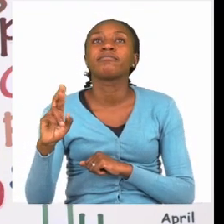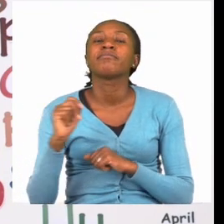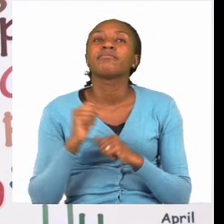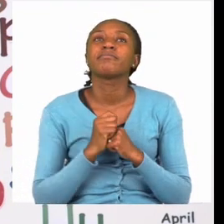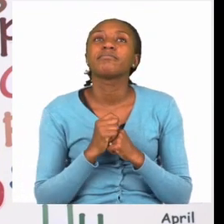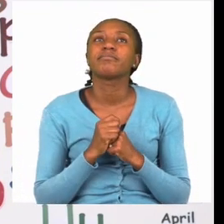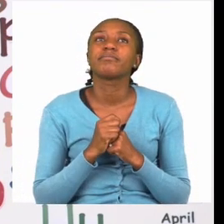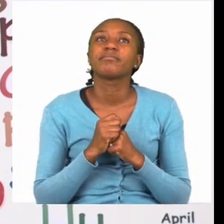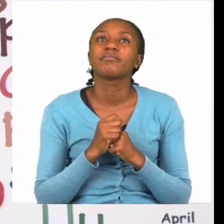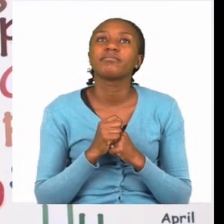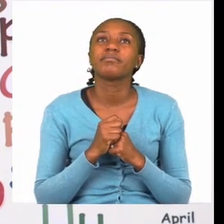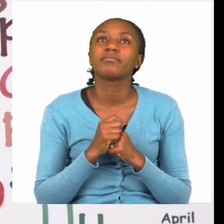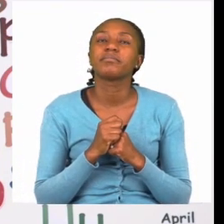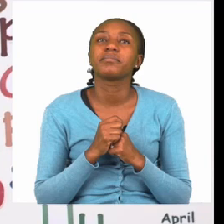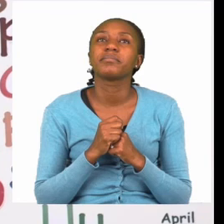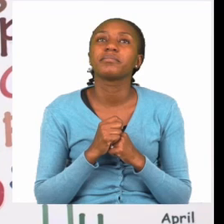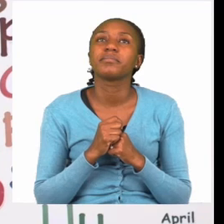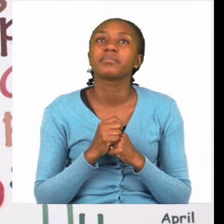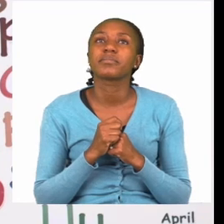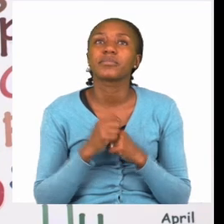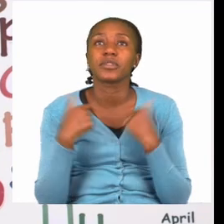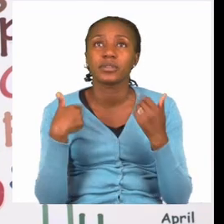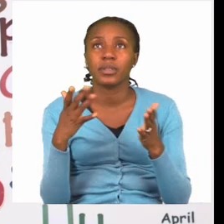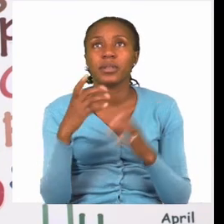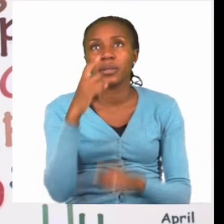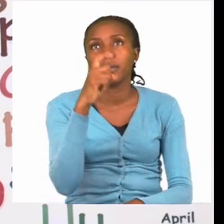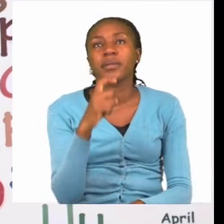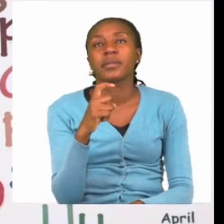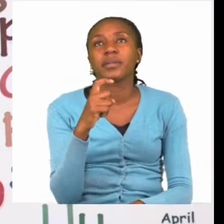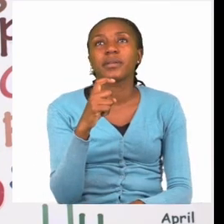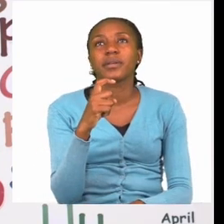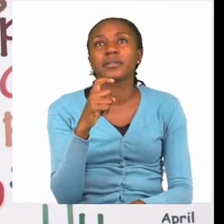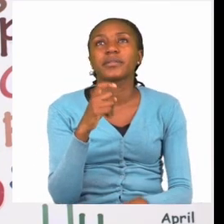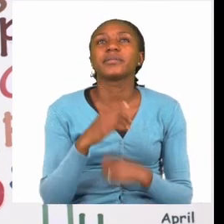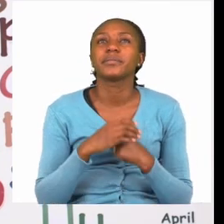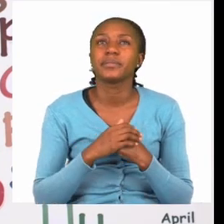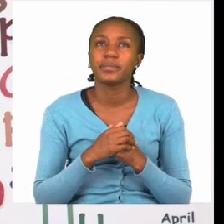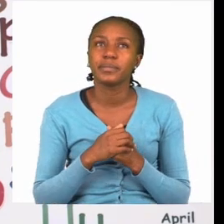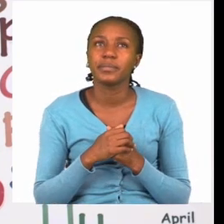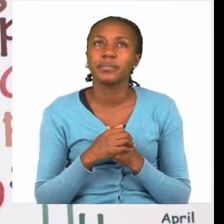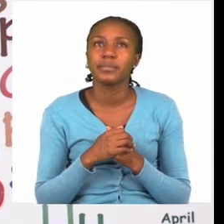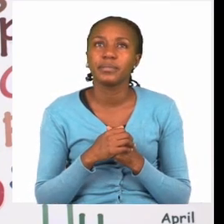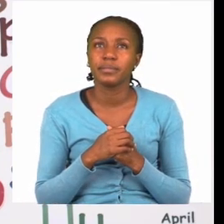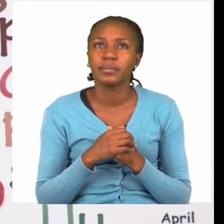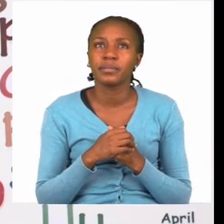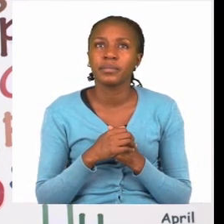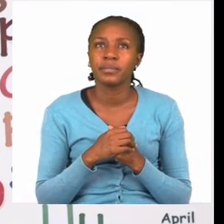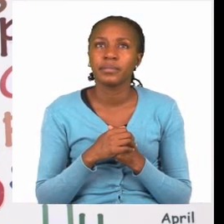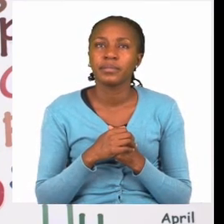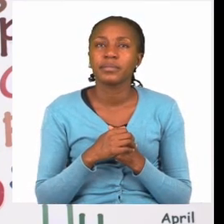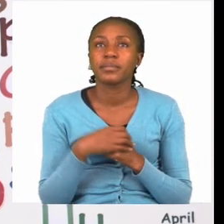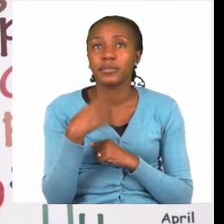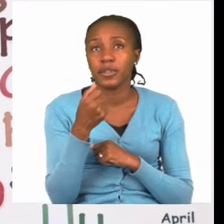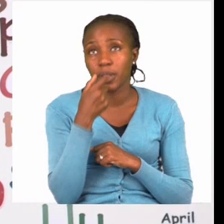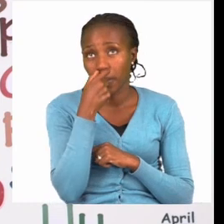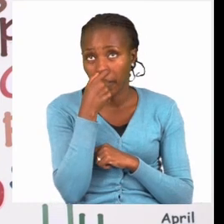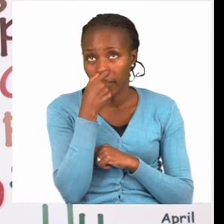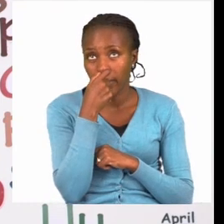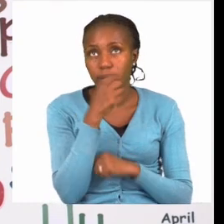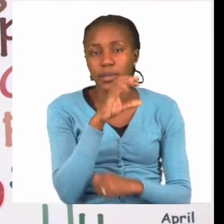Xavier. But it has an X in it. Other words like the word